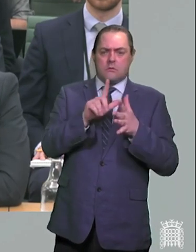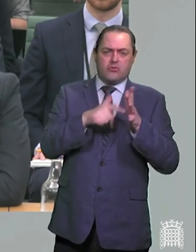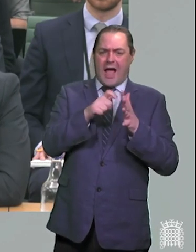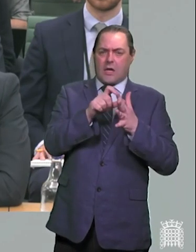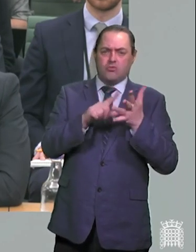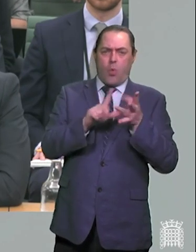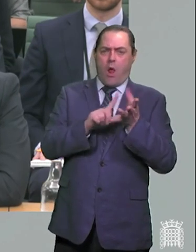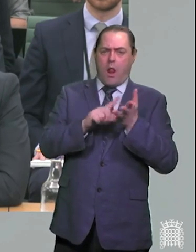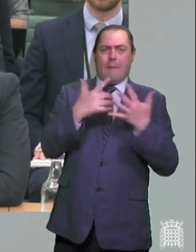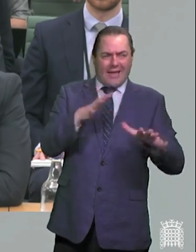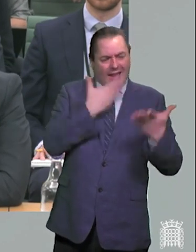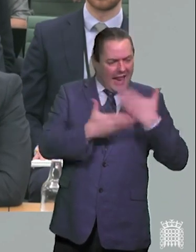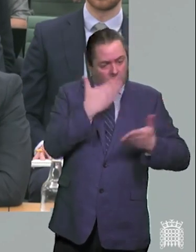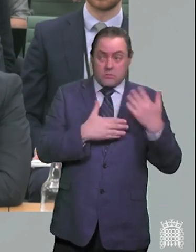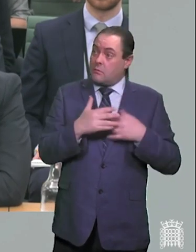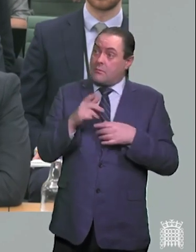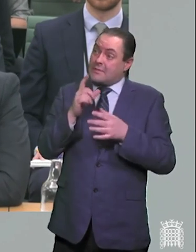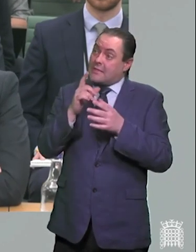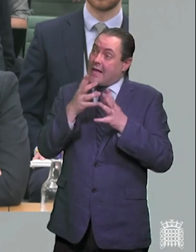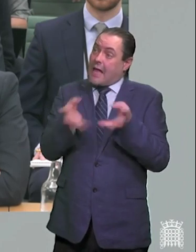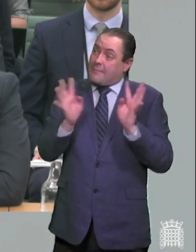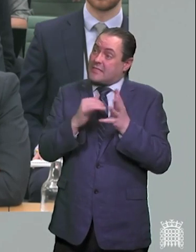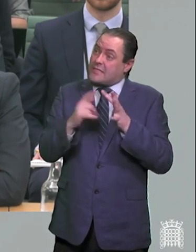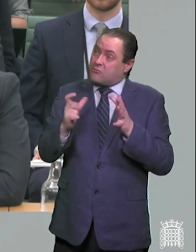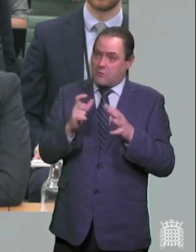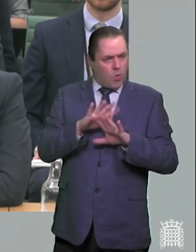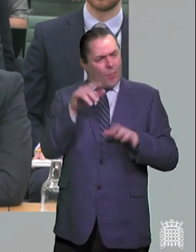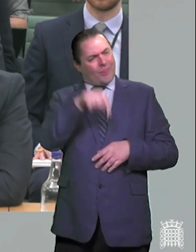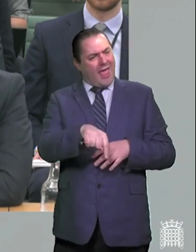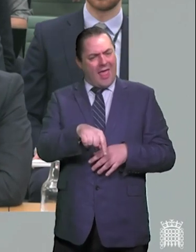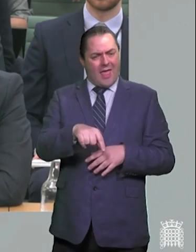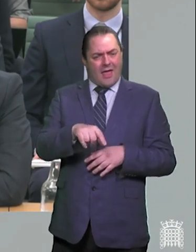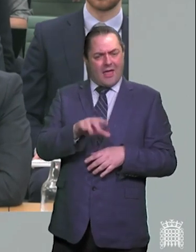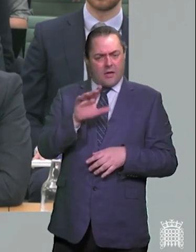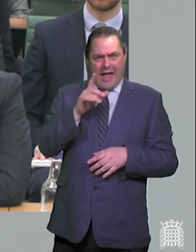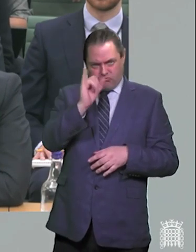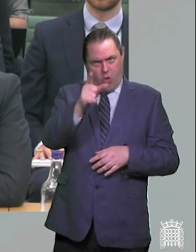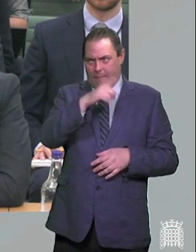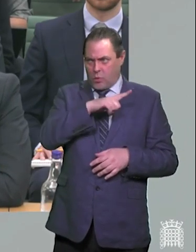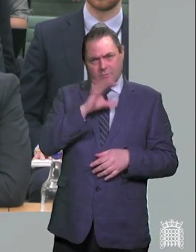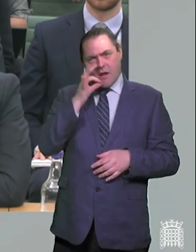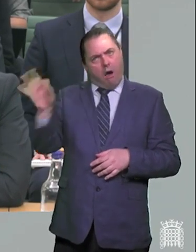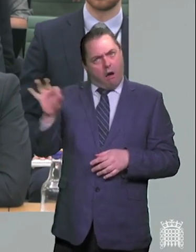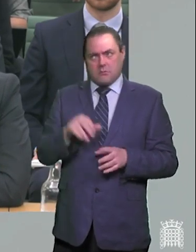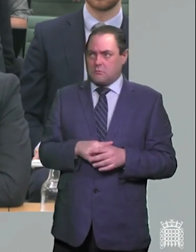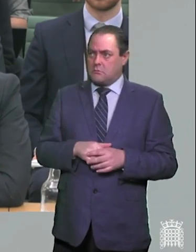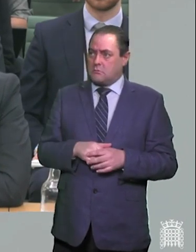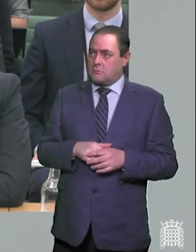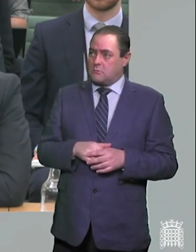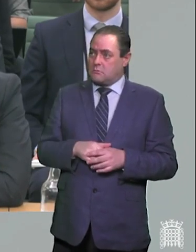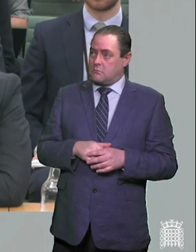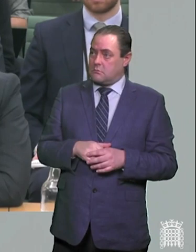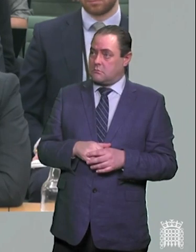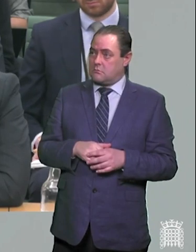me a clear account of what had happened. The Cabinet Secretary. How the Cabinet Secretary wasn't there? Sorry, you're wrong, because I did ask the Cabinet Secretary.